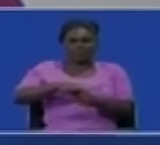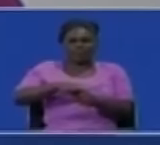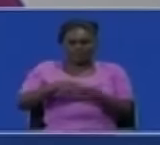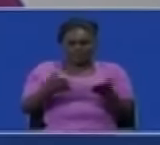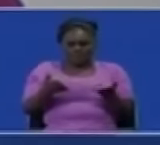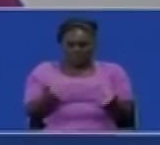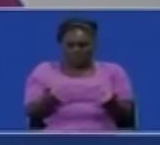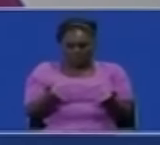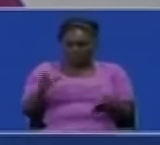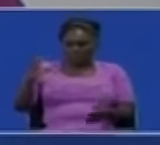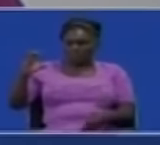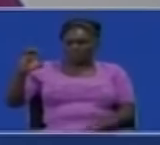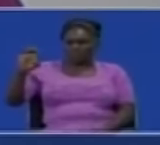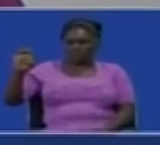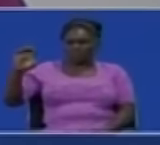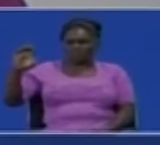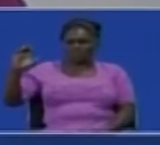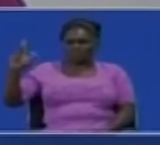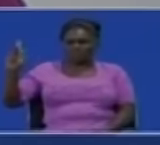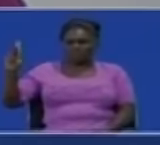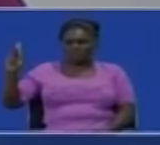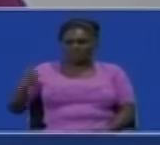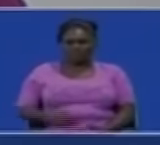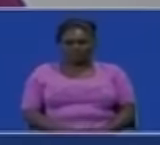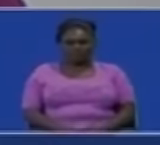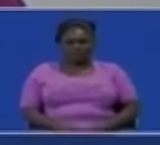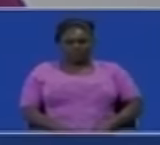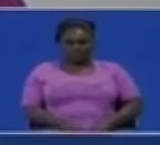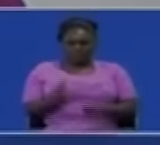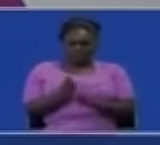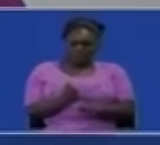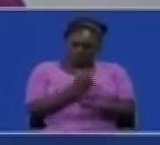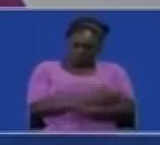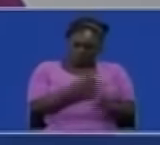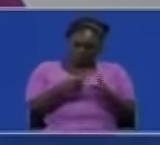now defunct Electoral Commission of Kenya. Before we get